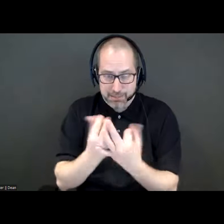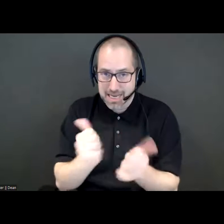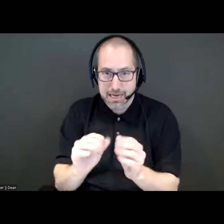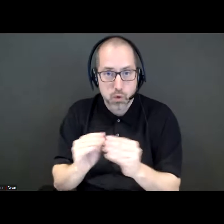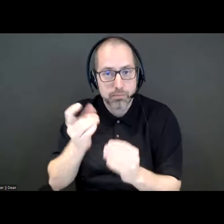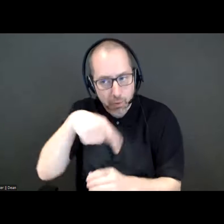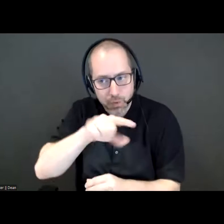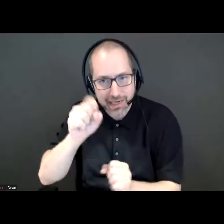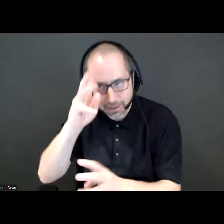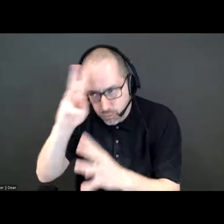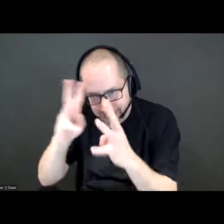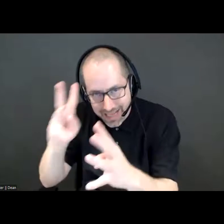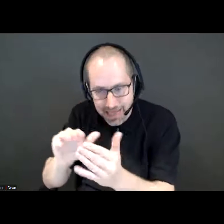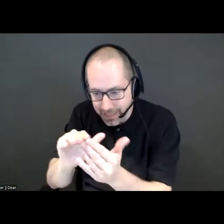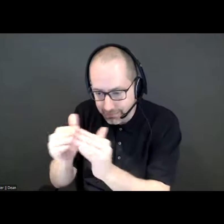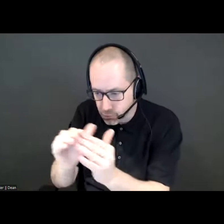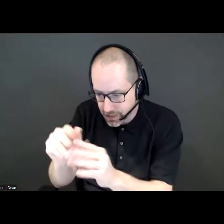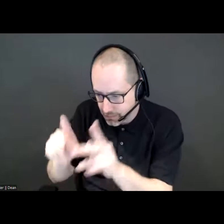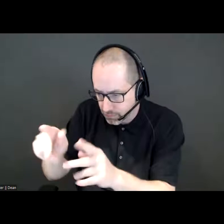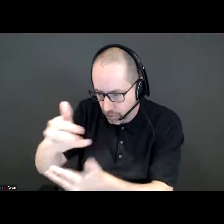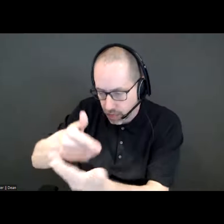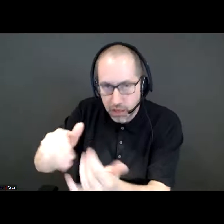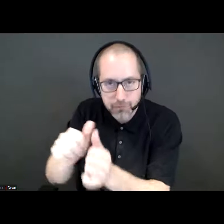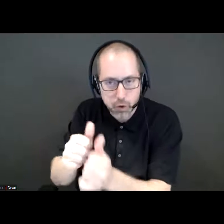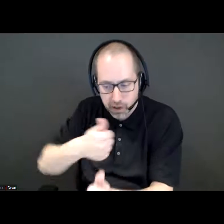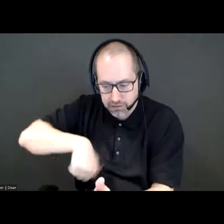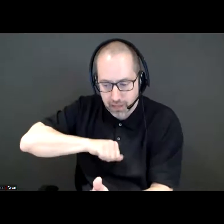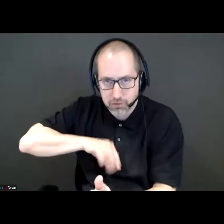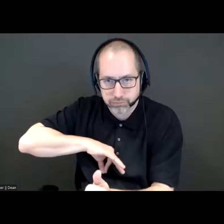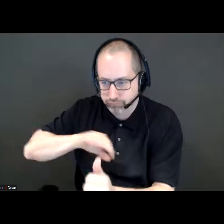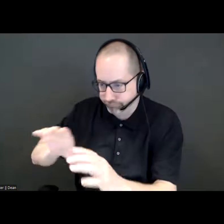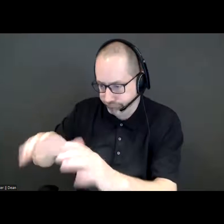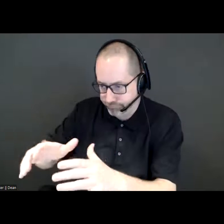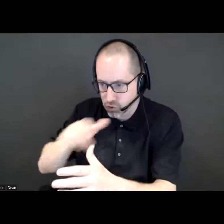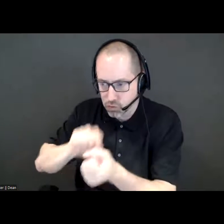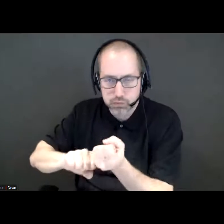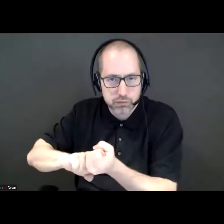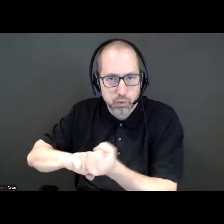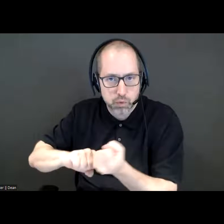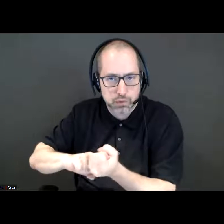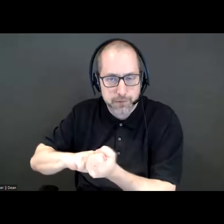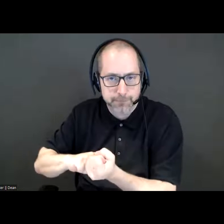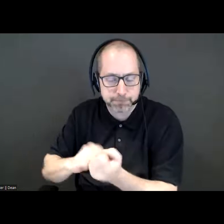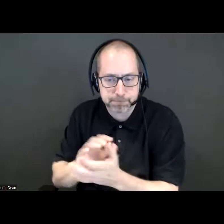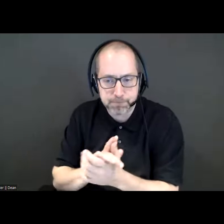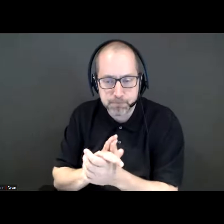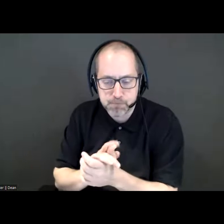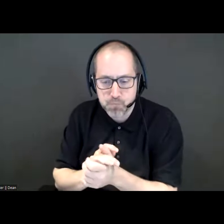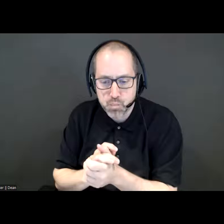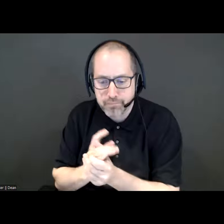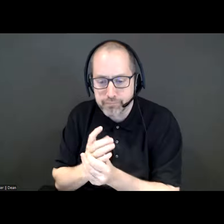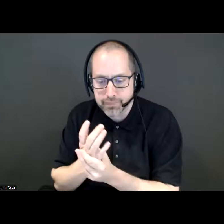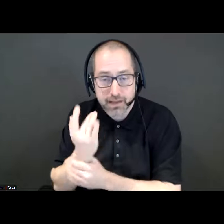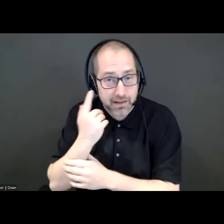creative community that gives us support. So I think that's how we could deal with